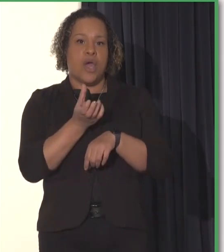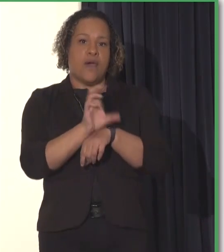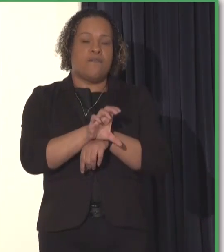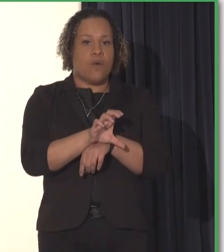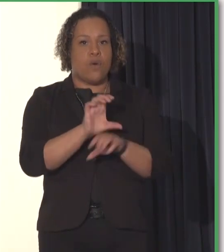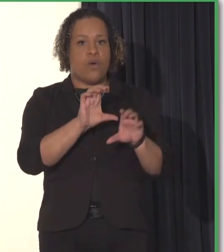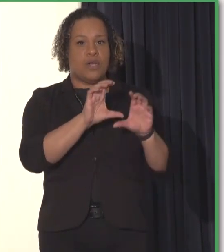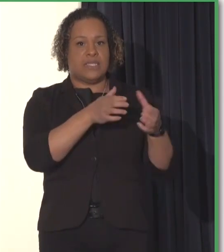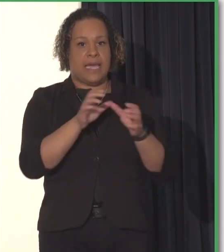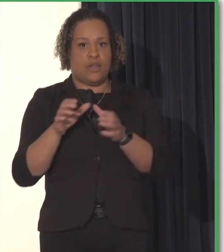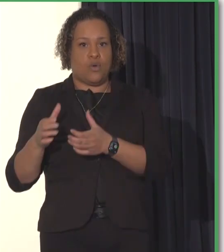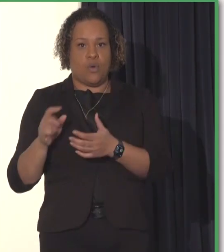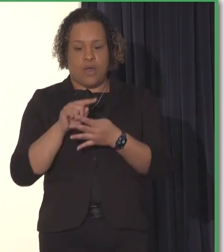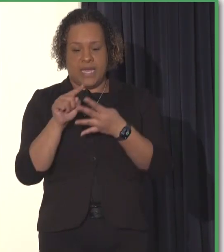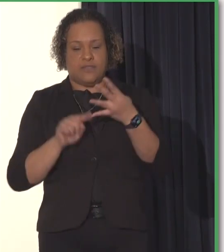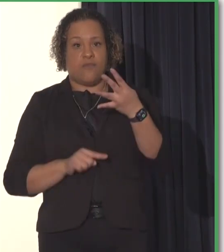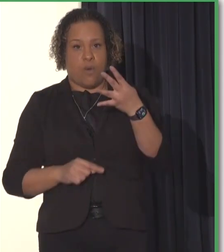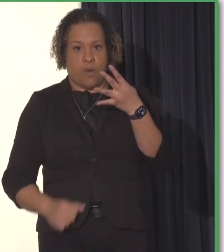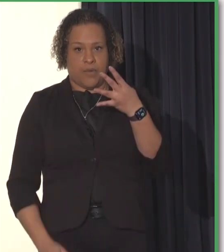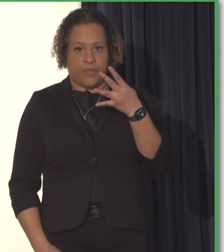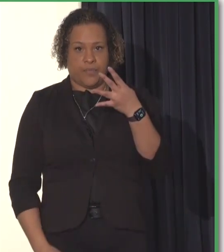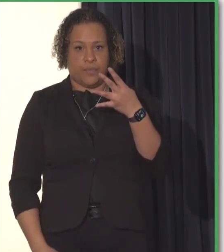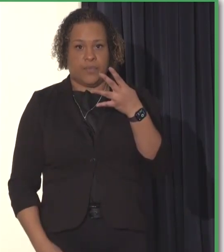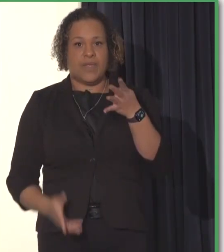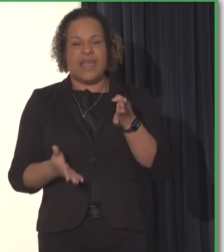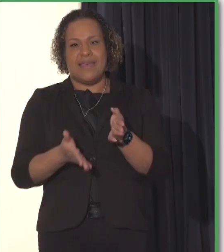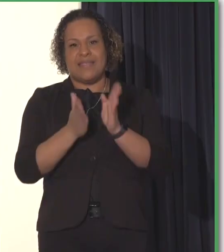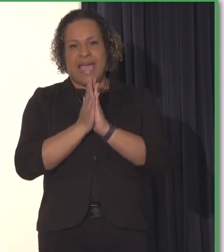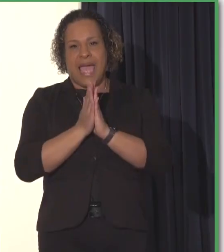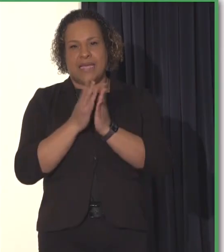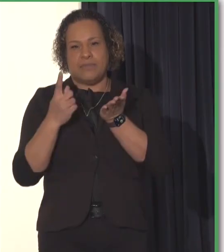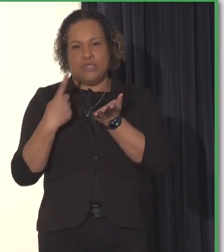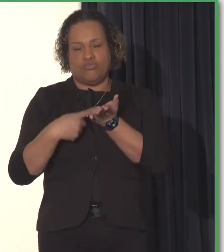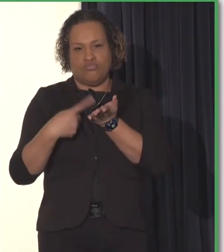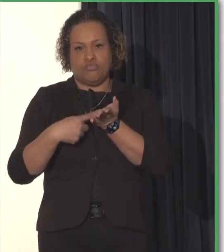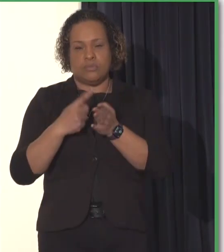There's 4 categories. I was asked to just go over this briefly.